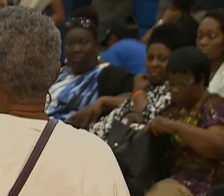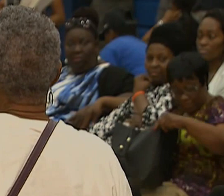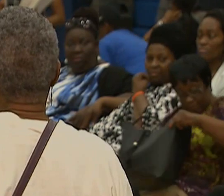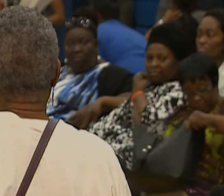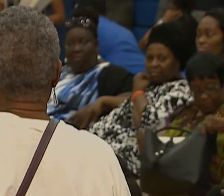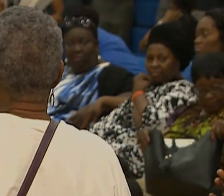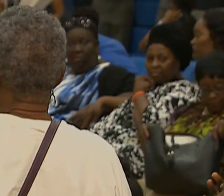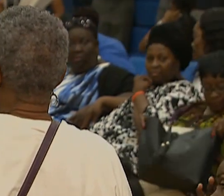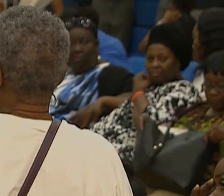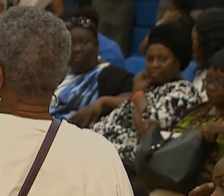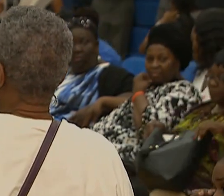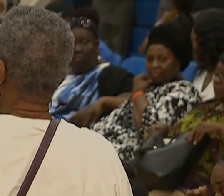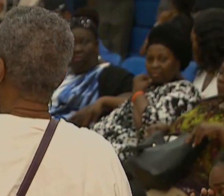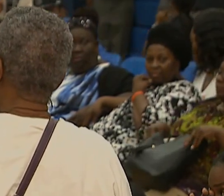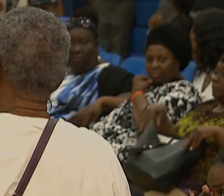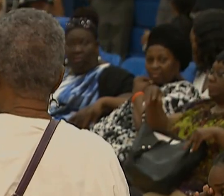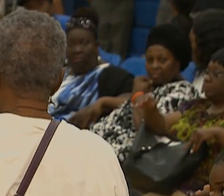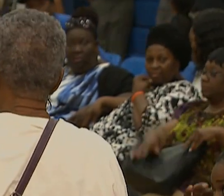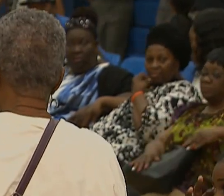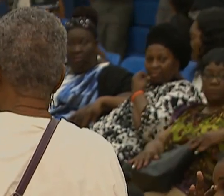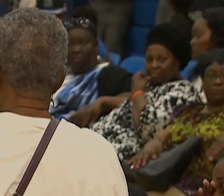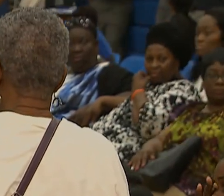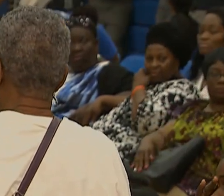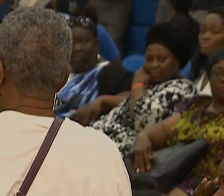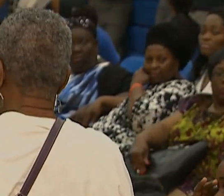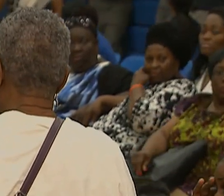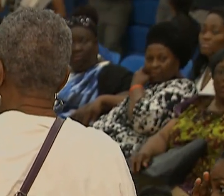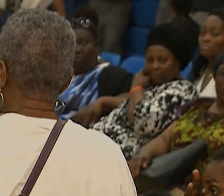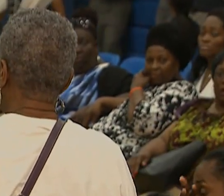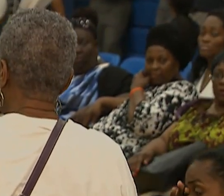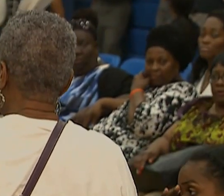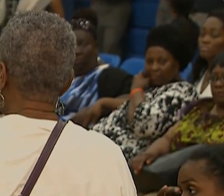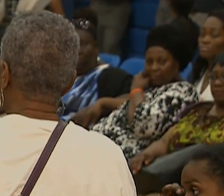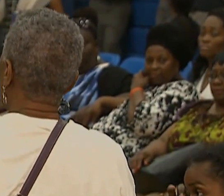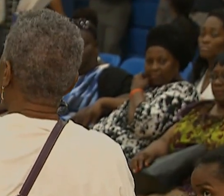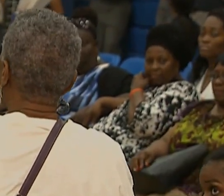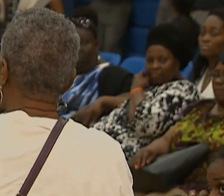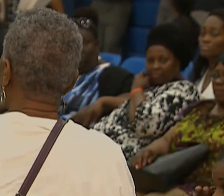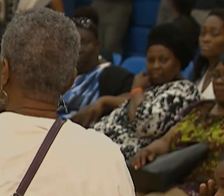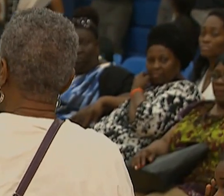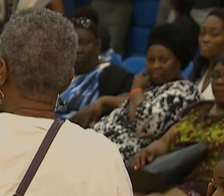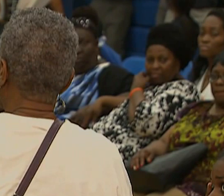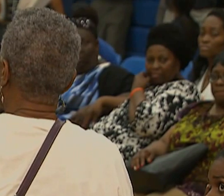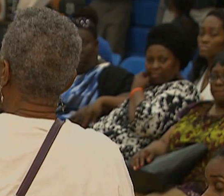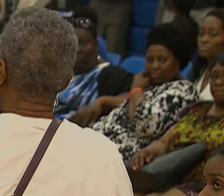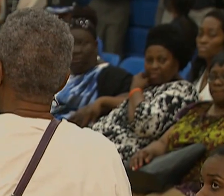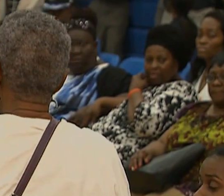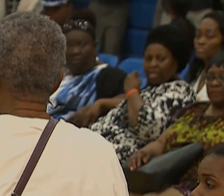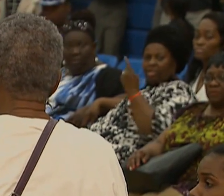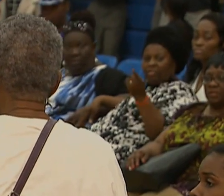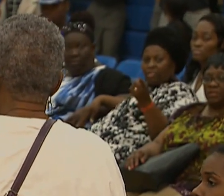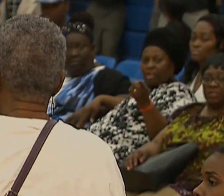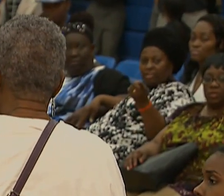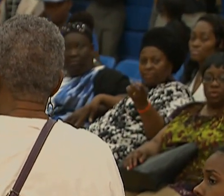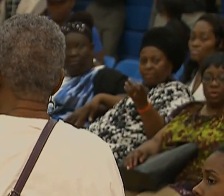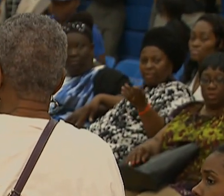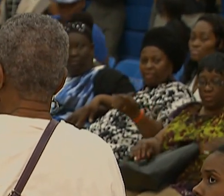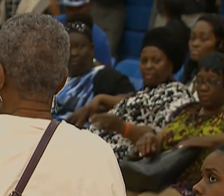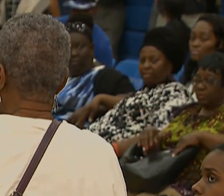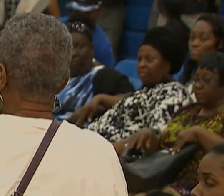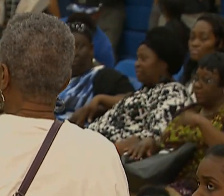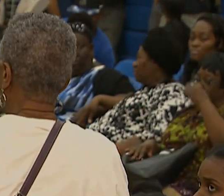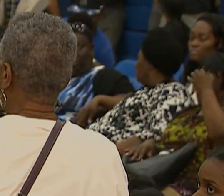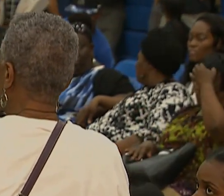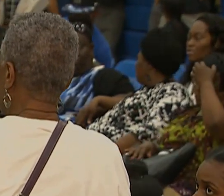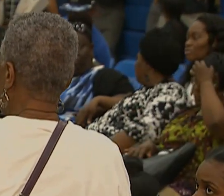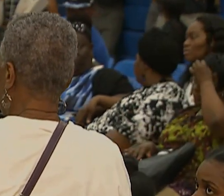is, why is the parents encouraging these children with guns in the house? In March of the same